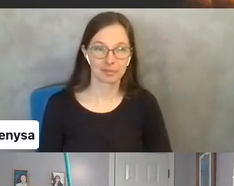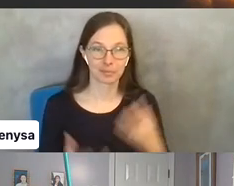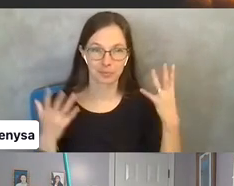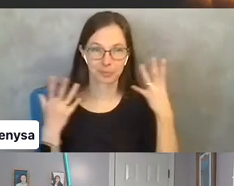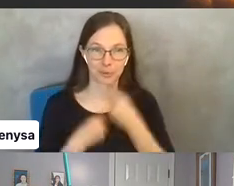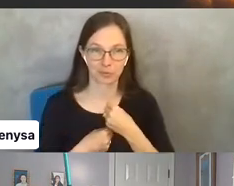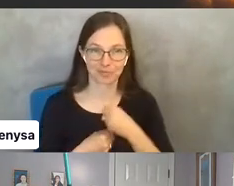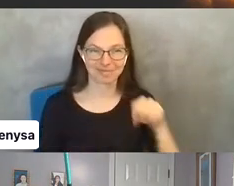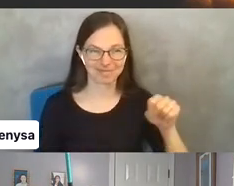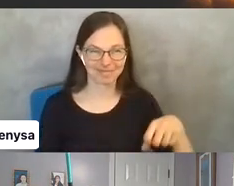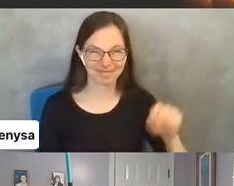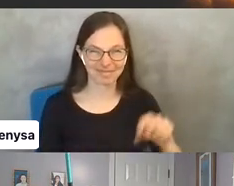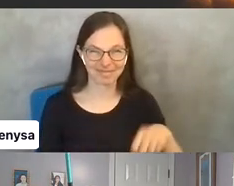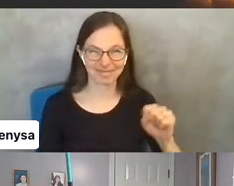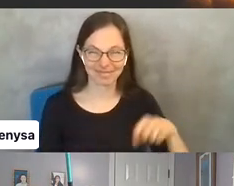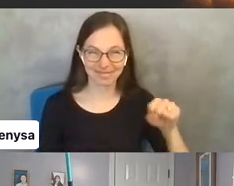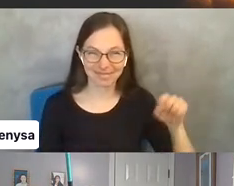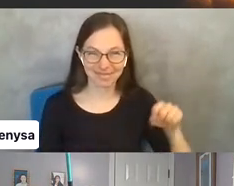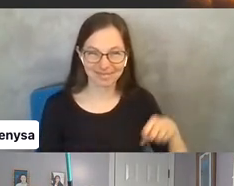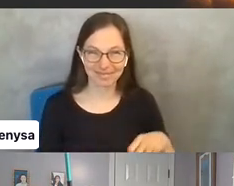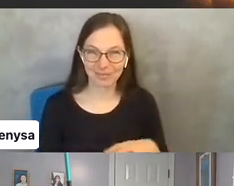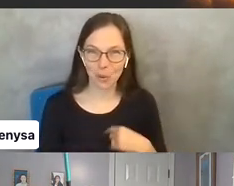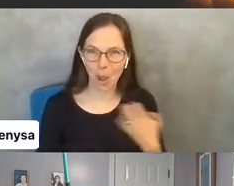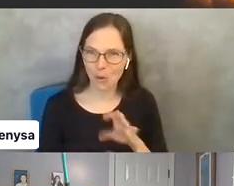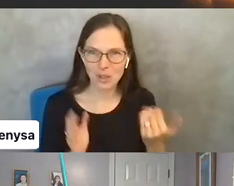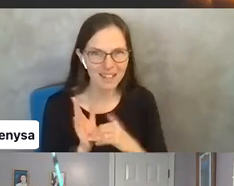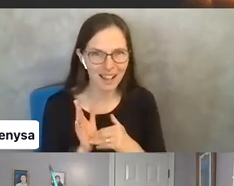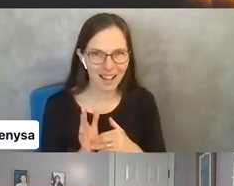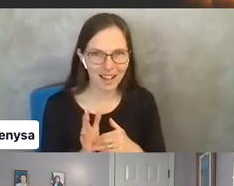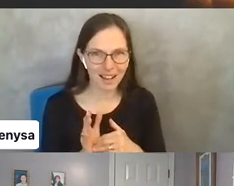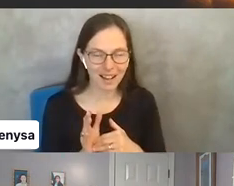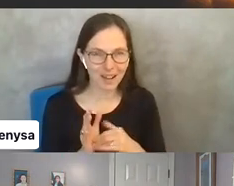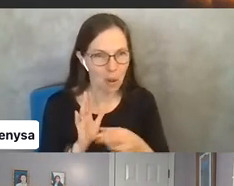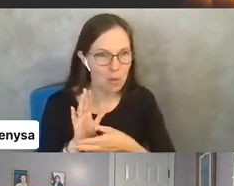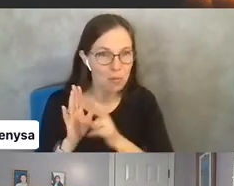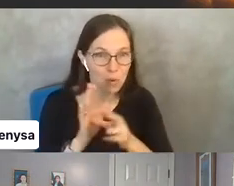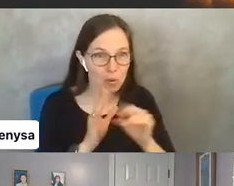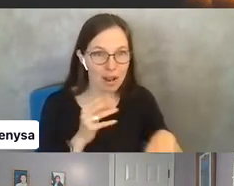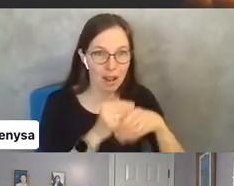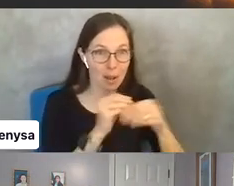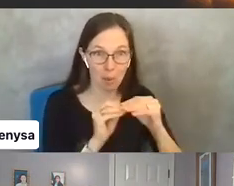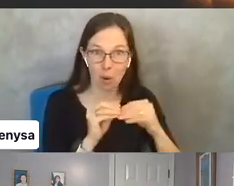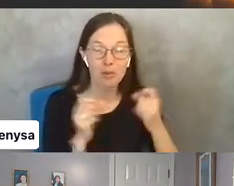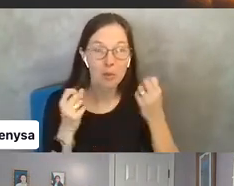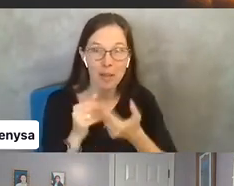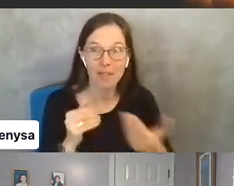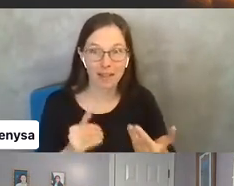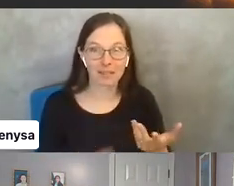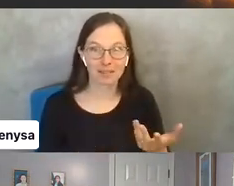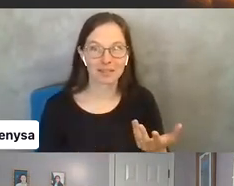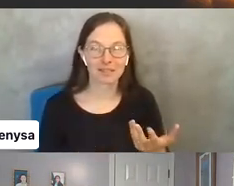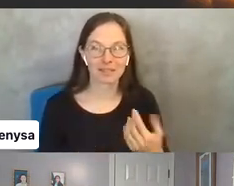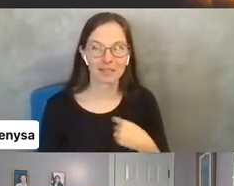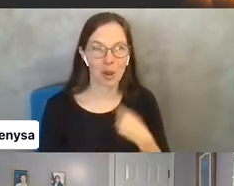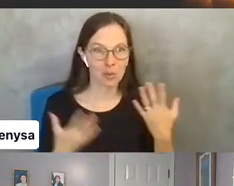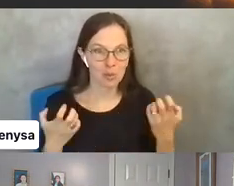Lovely. Yes, yes, yes. My goodness, I kind of want to do this again and like review all these and then like add more stuff, because there's so many things that like I want to